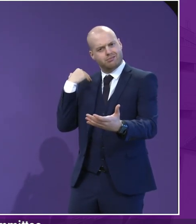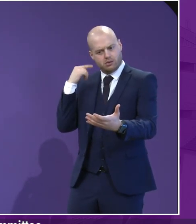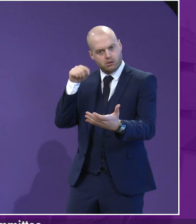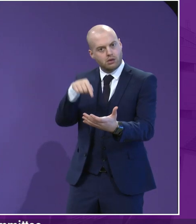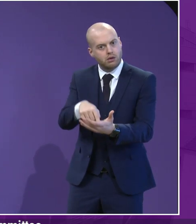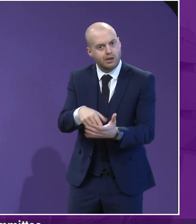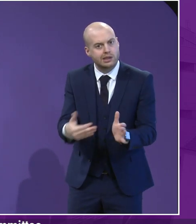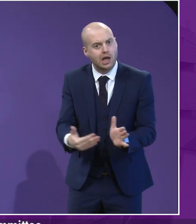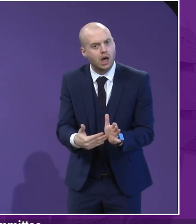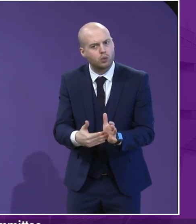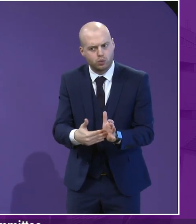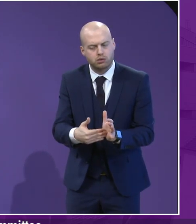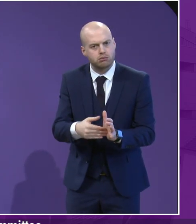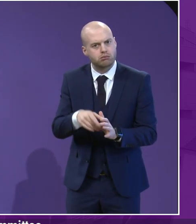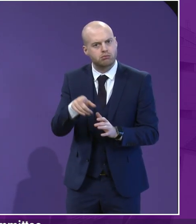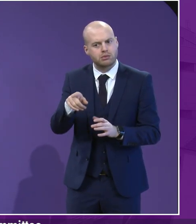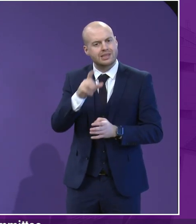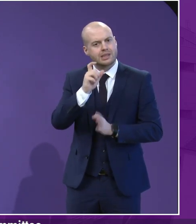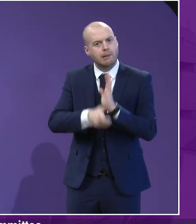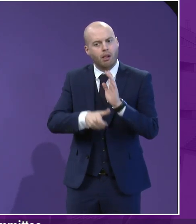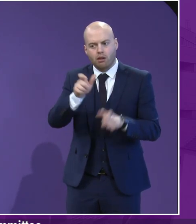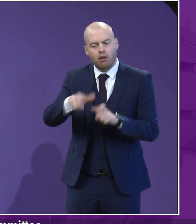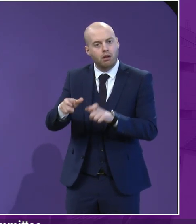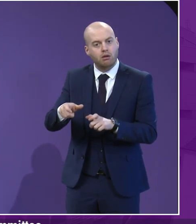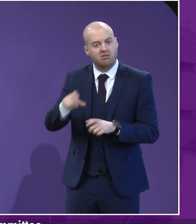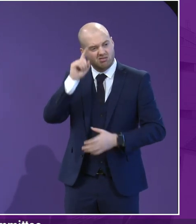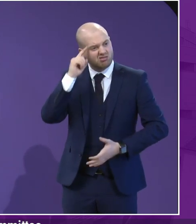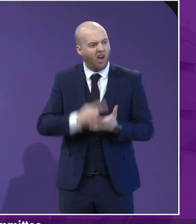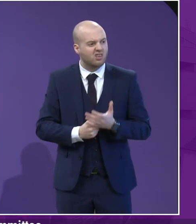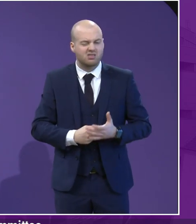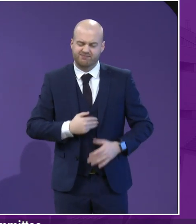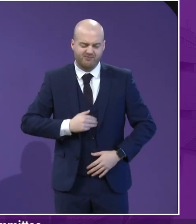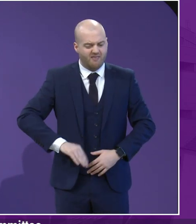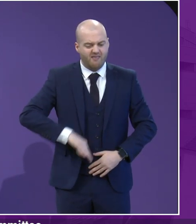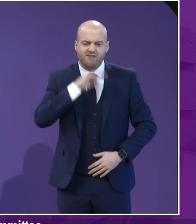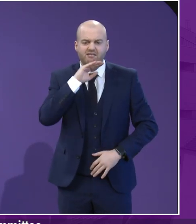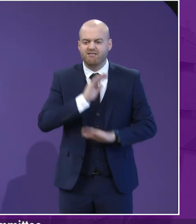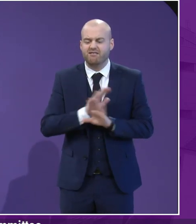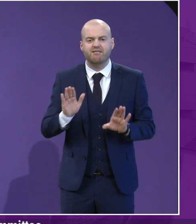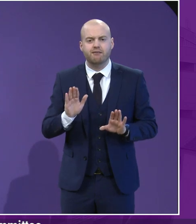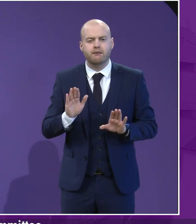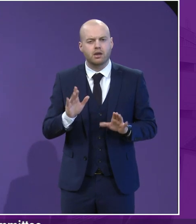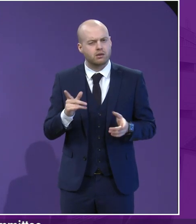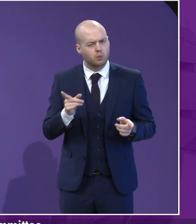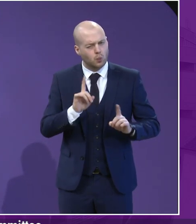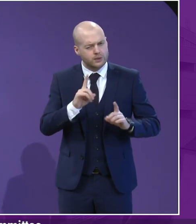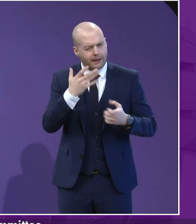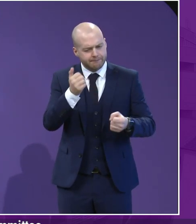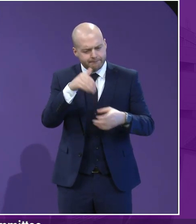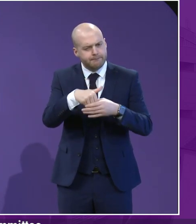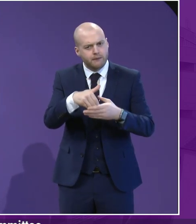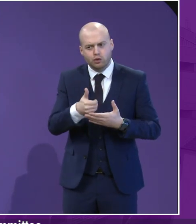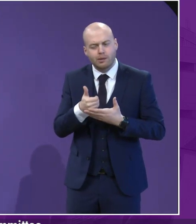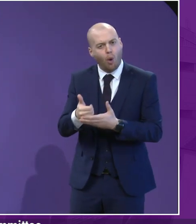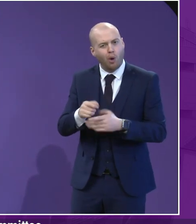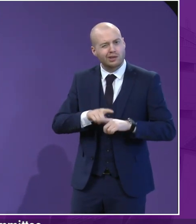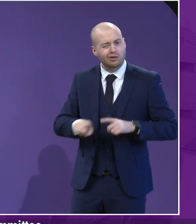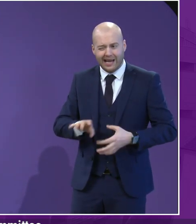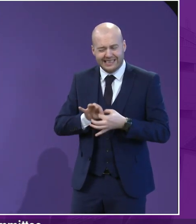and leave the university. There was no mechanism at that time to capture why they were leaving or to try and mitigate the reasons why they were